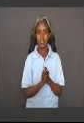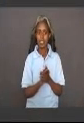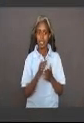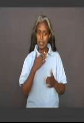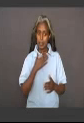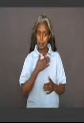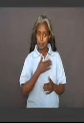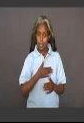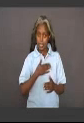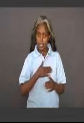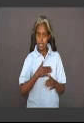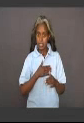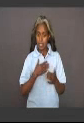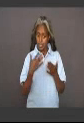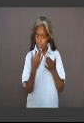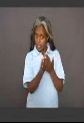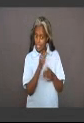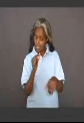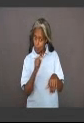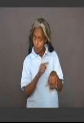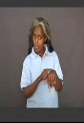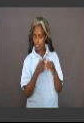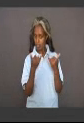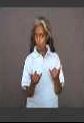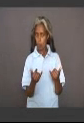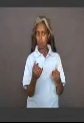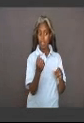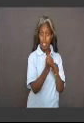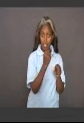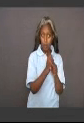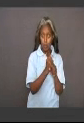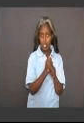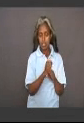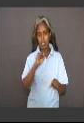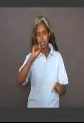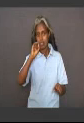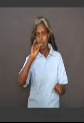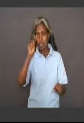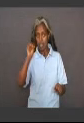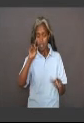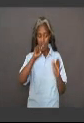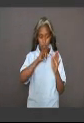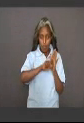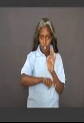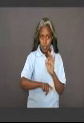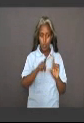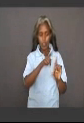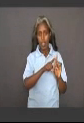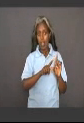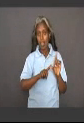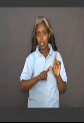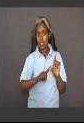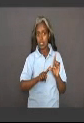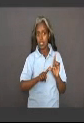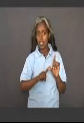Please take a moment now to calculate the sine values of the angles